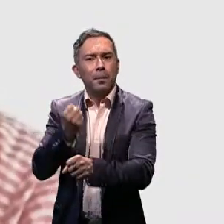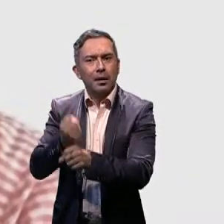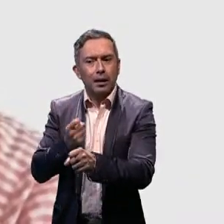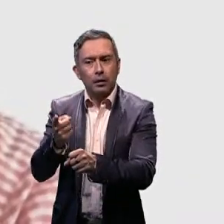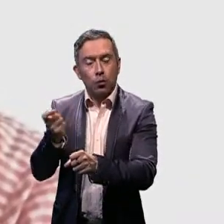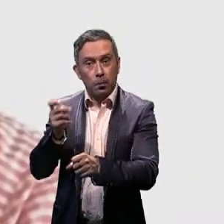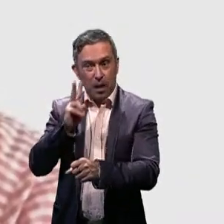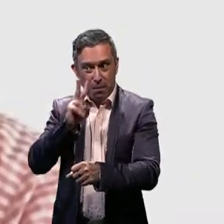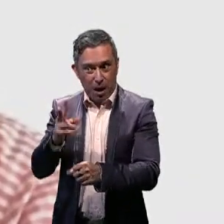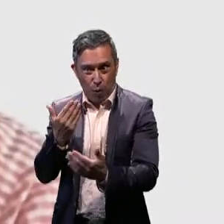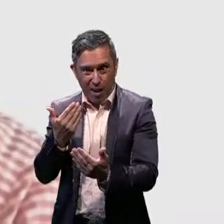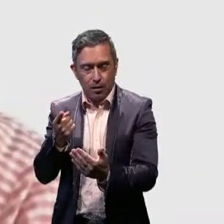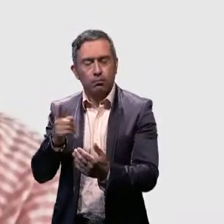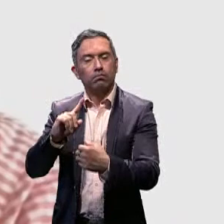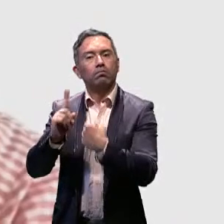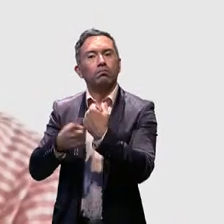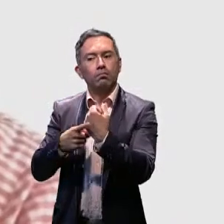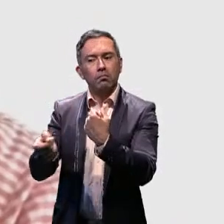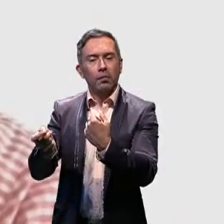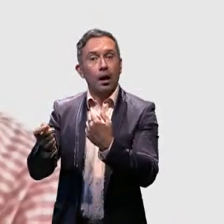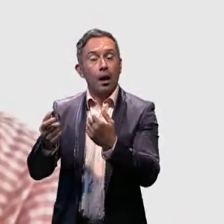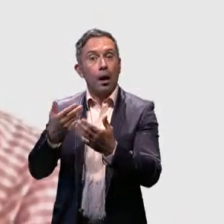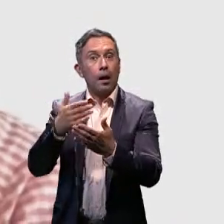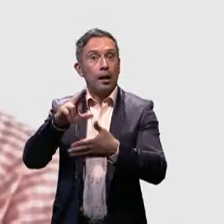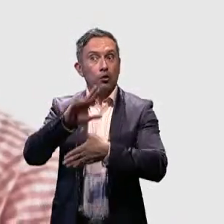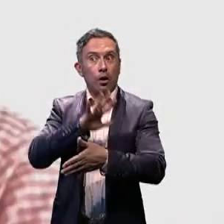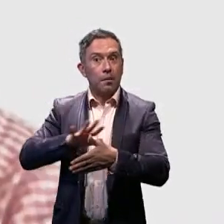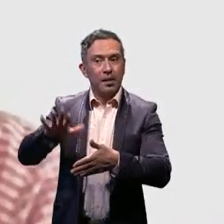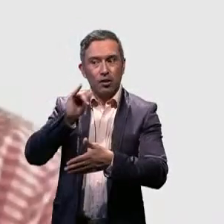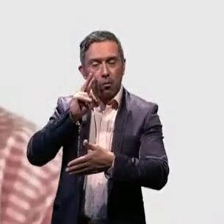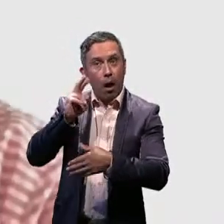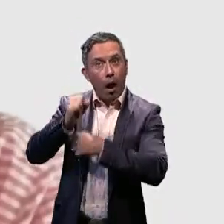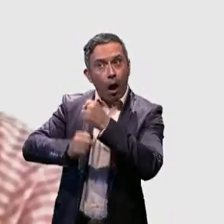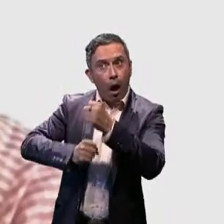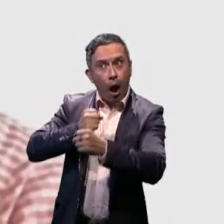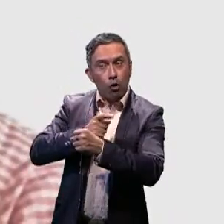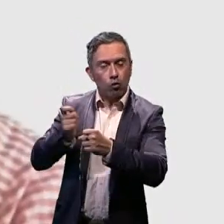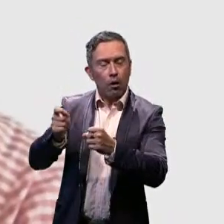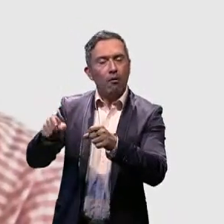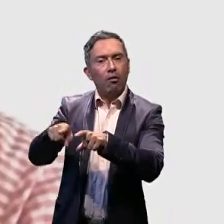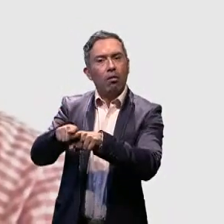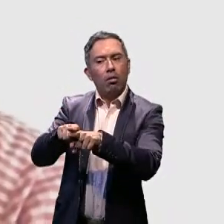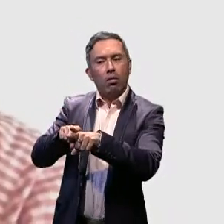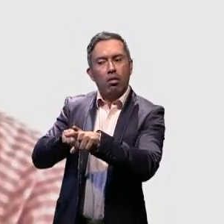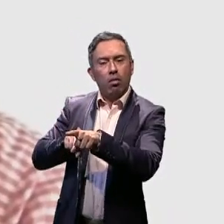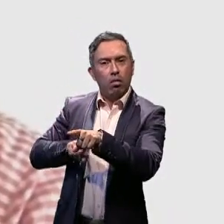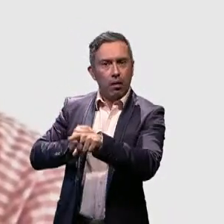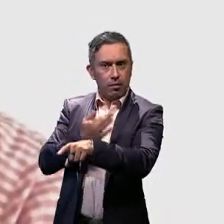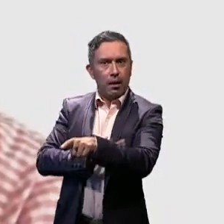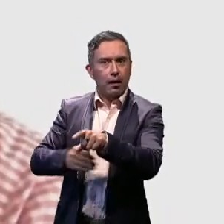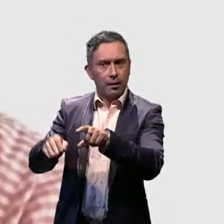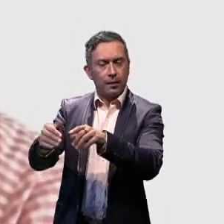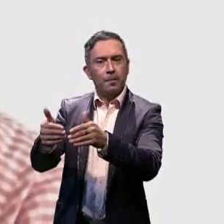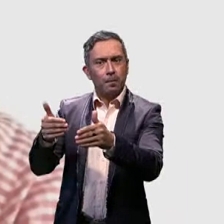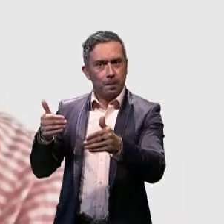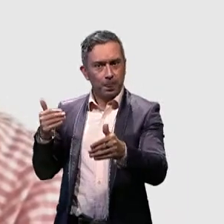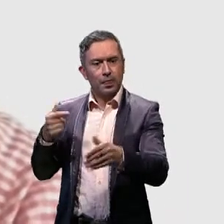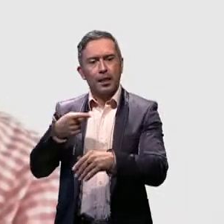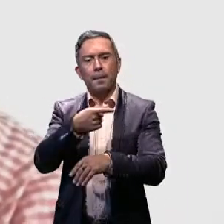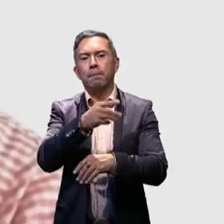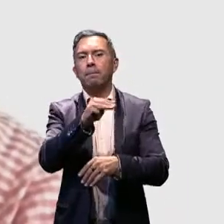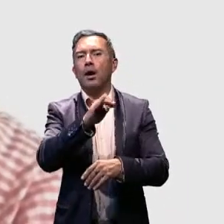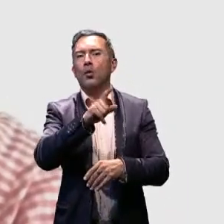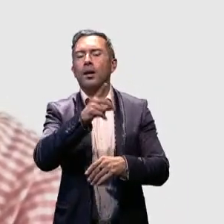practices where we are facing a historical lag. as Manuel was